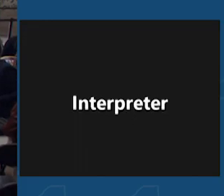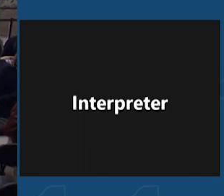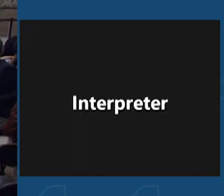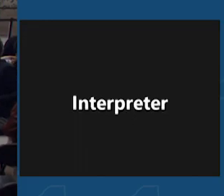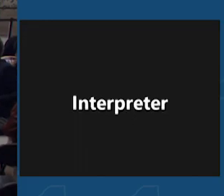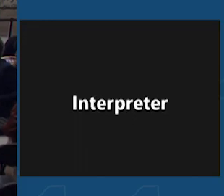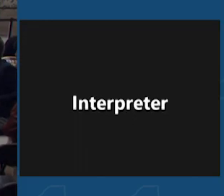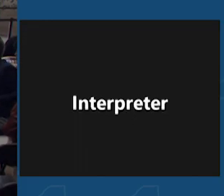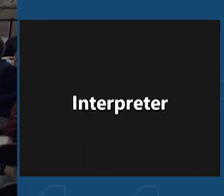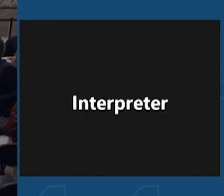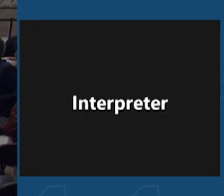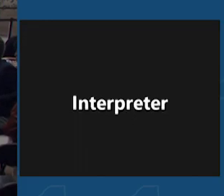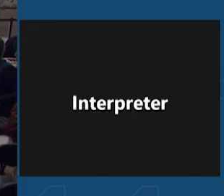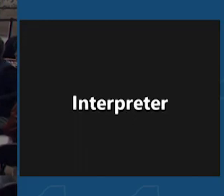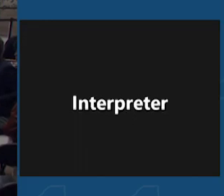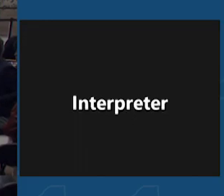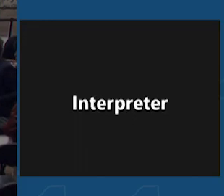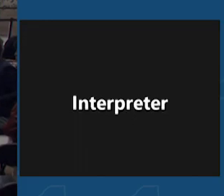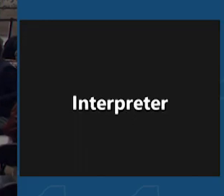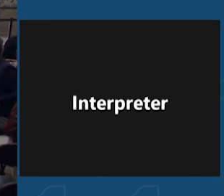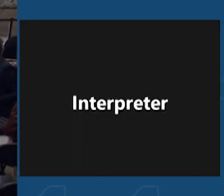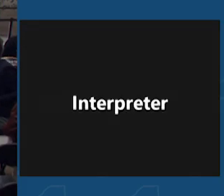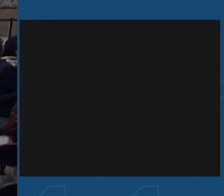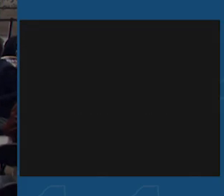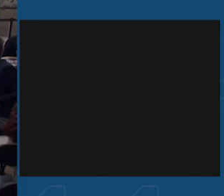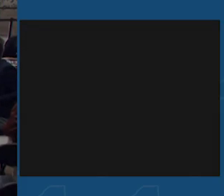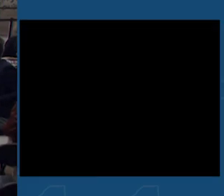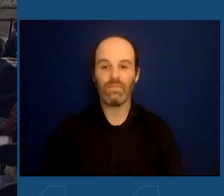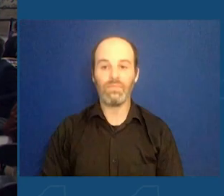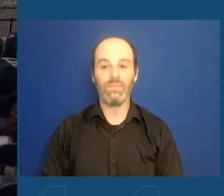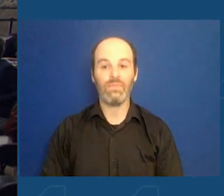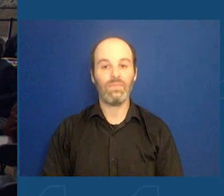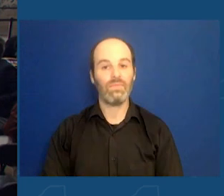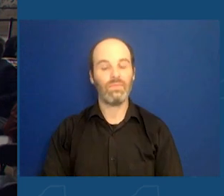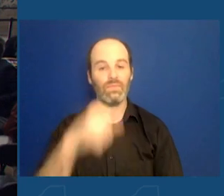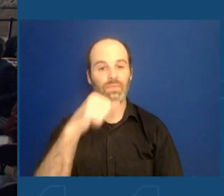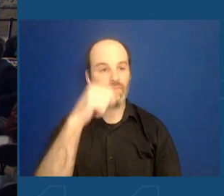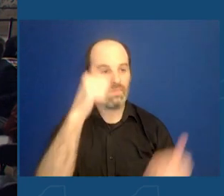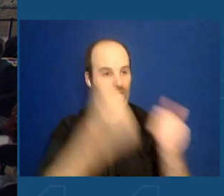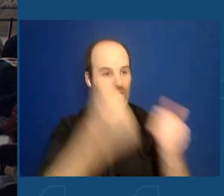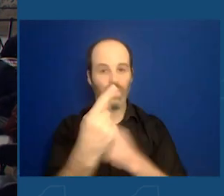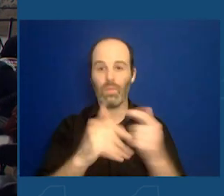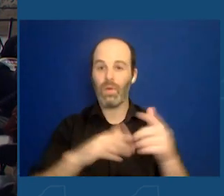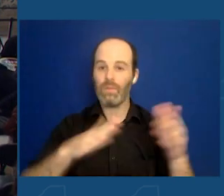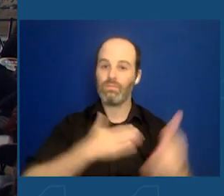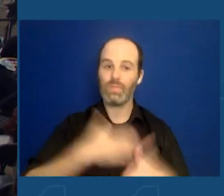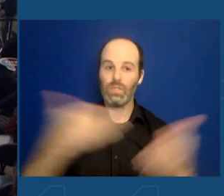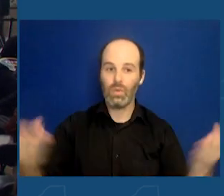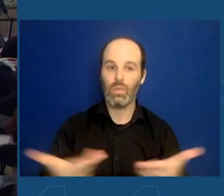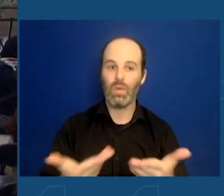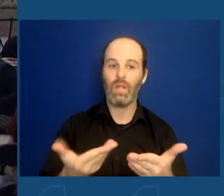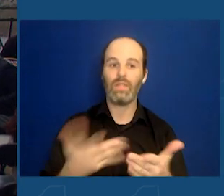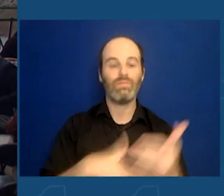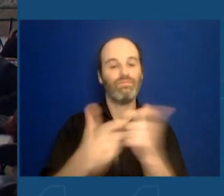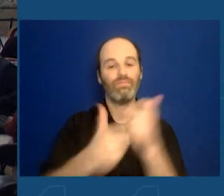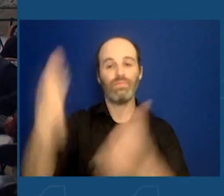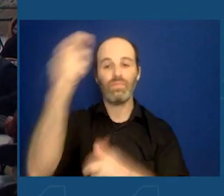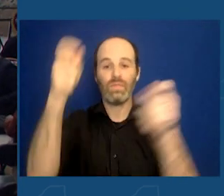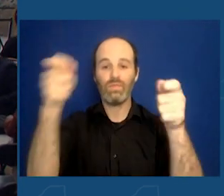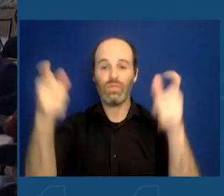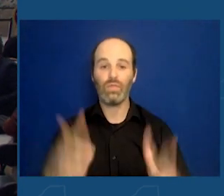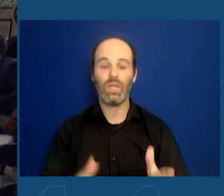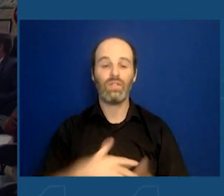Ladies and gentlemen, please welcome Michelle De La Uz, Executive Director of the Fifth Avenue